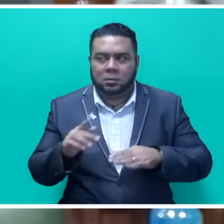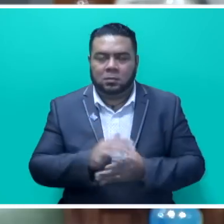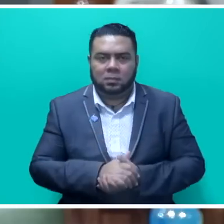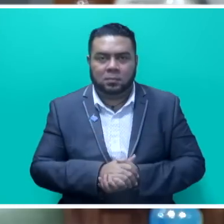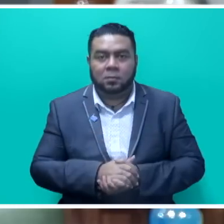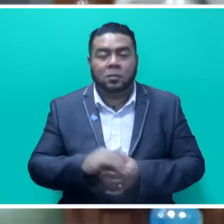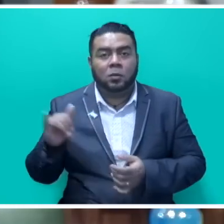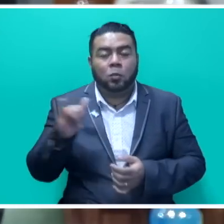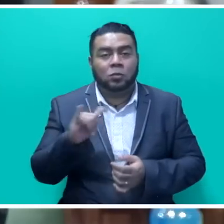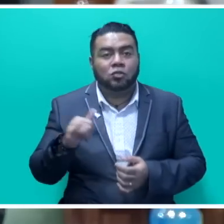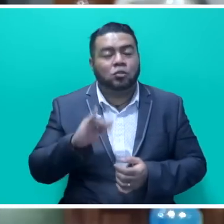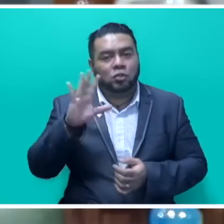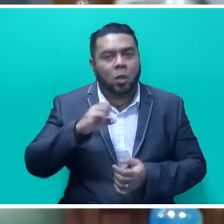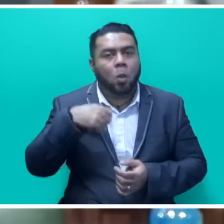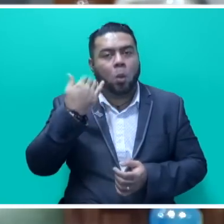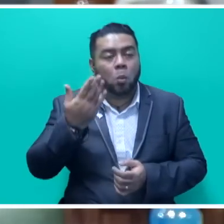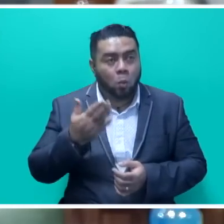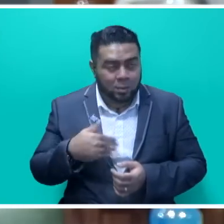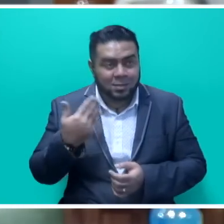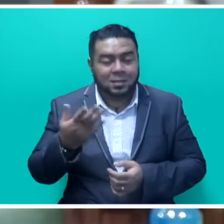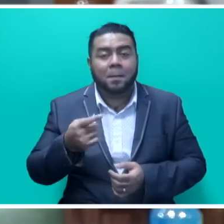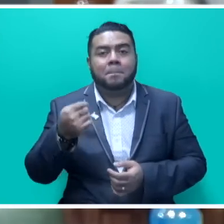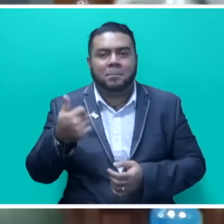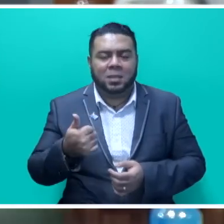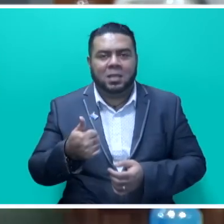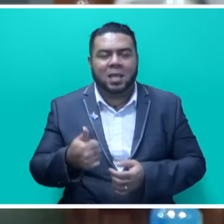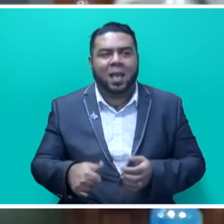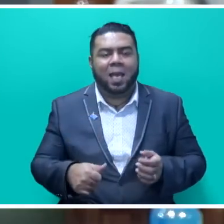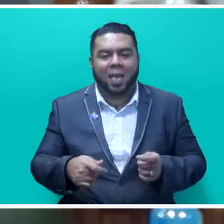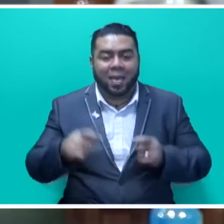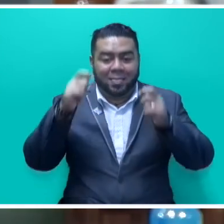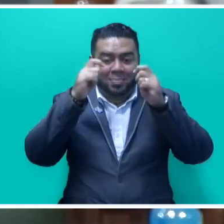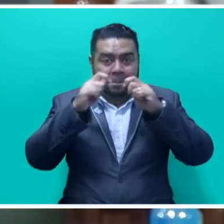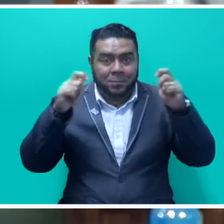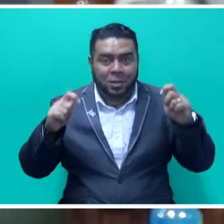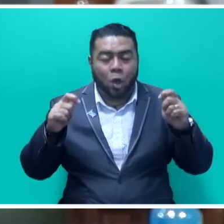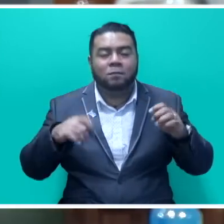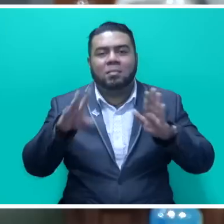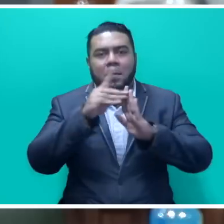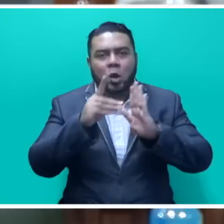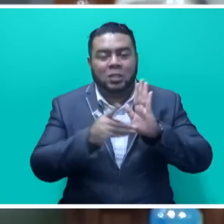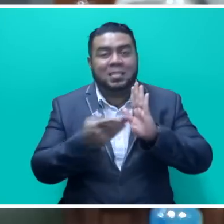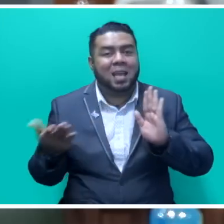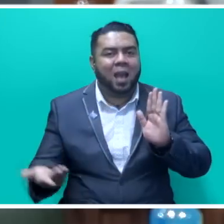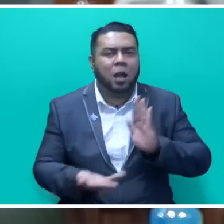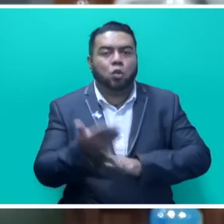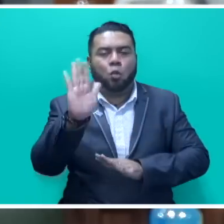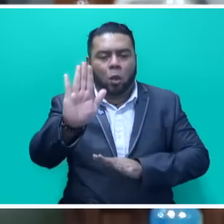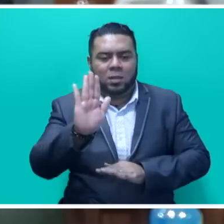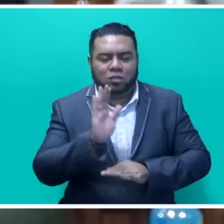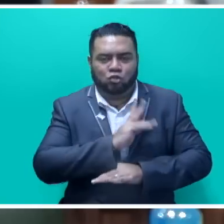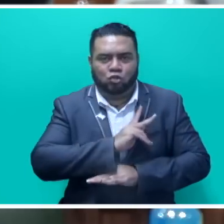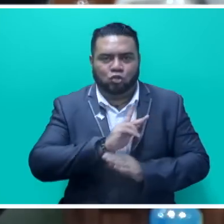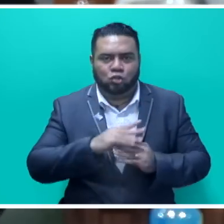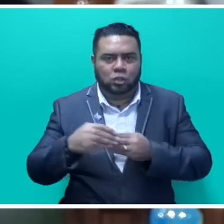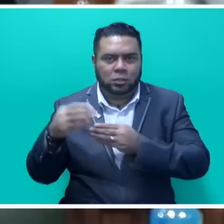which is and shall always be a temple of democracy under your leadership.